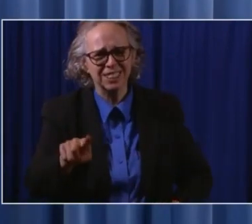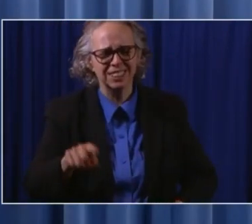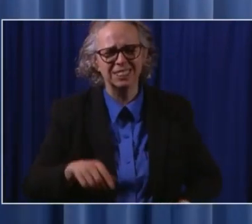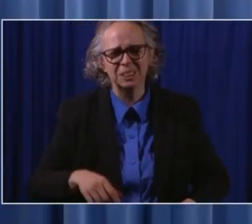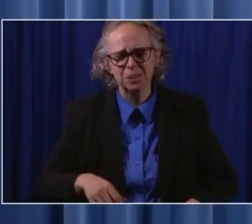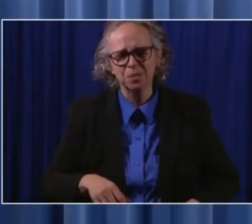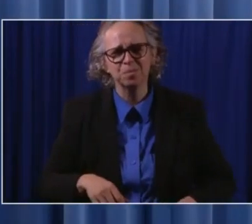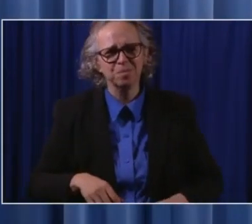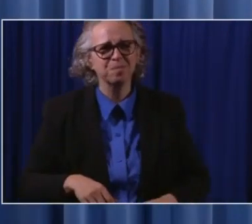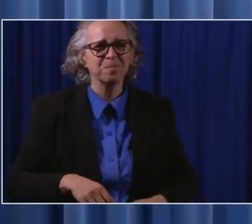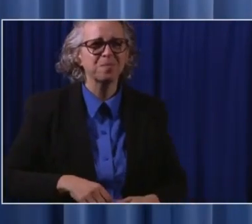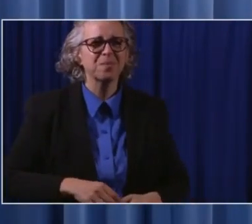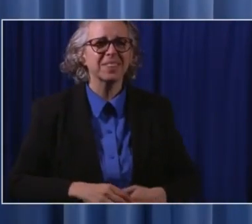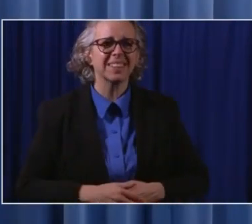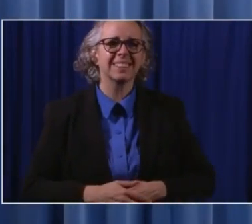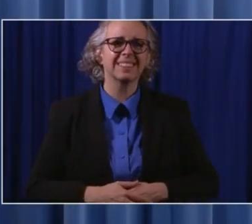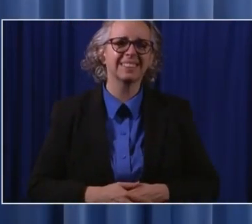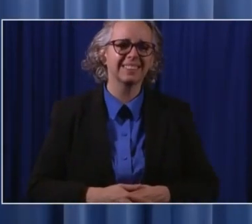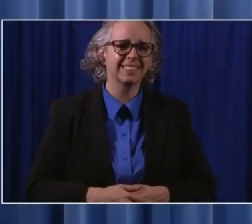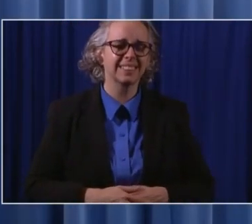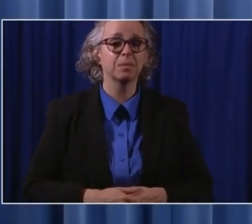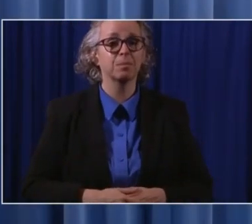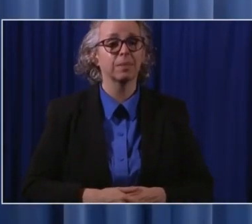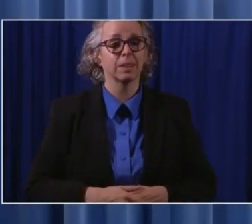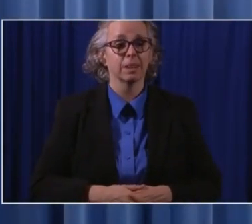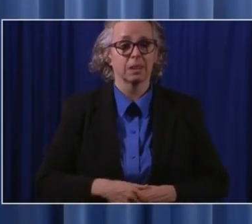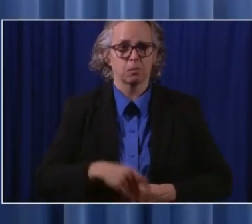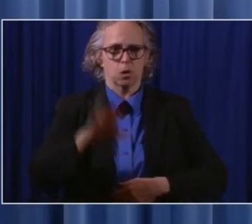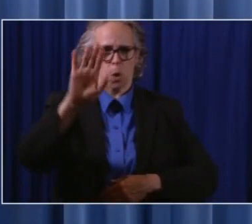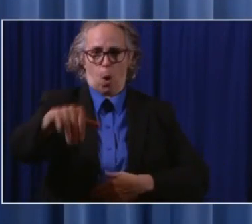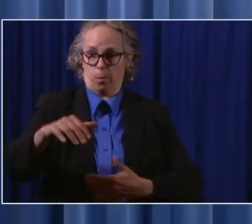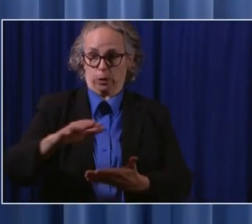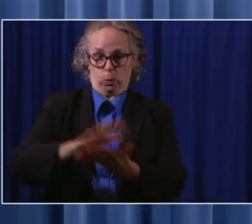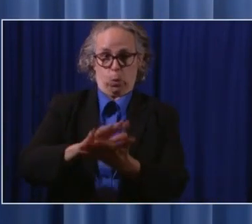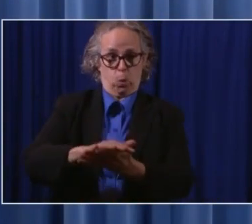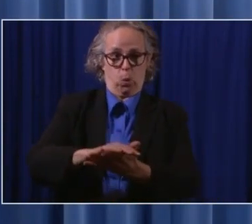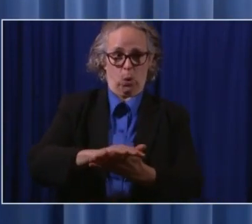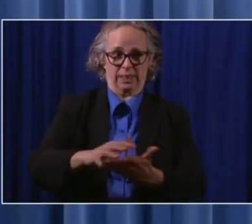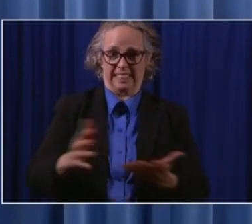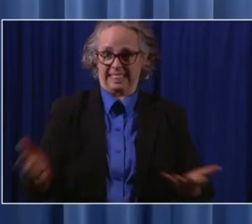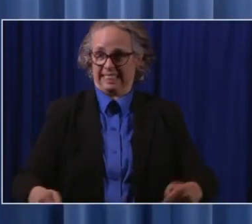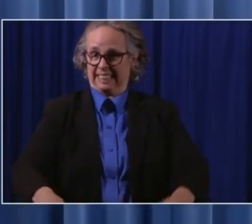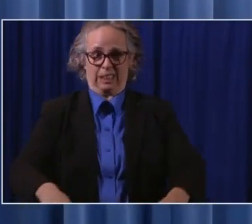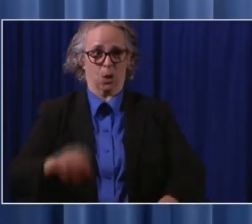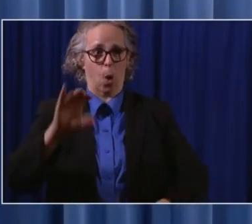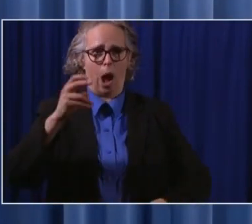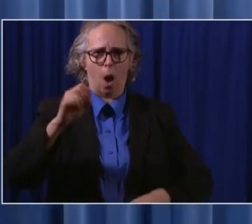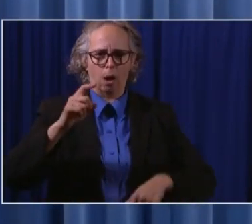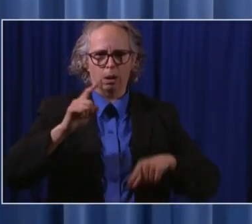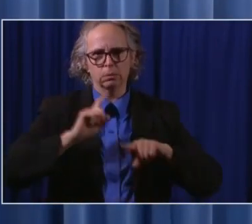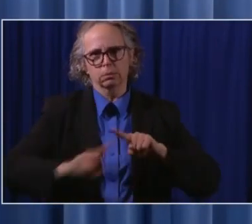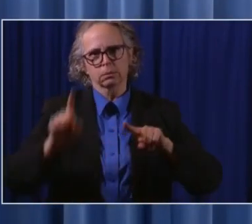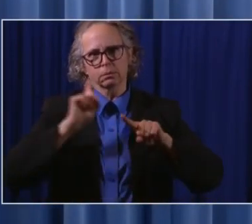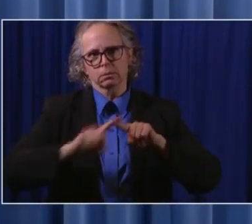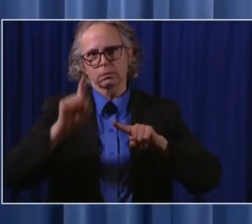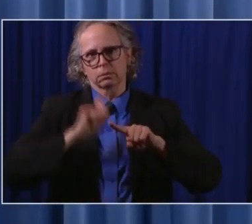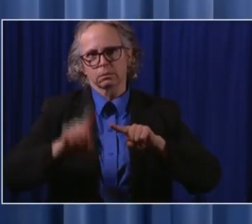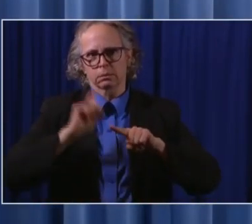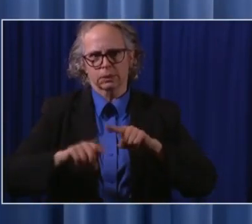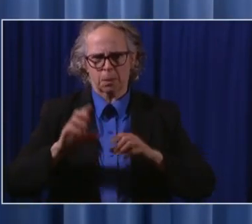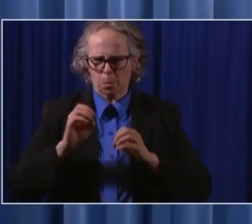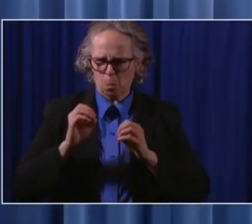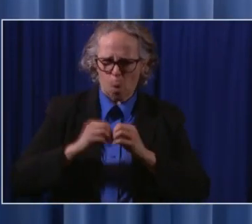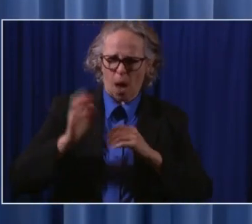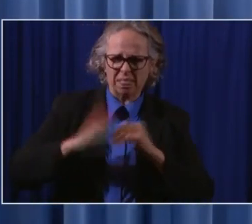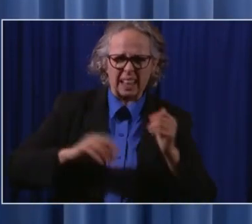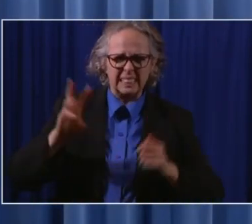because of the differences in Ohio schools, over 600 and some school districts in Ohio. You know, we gave them